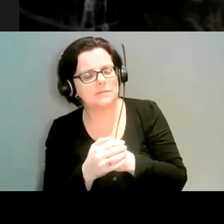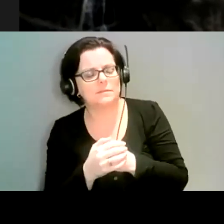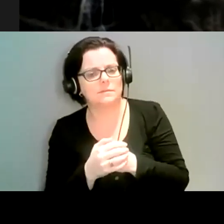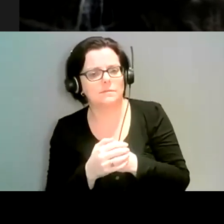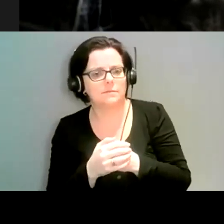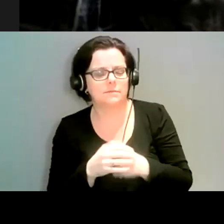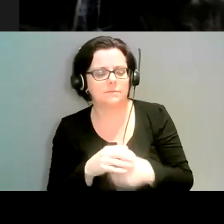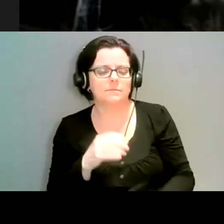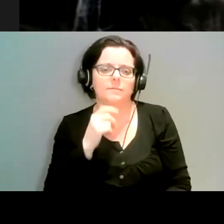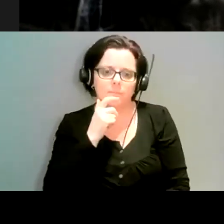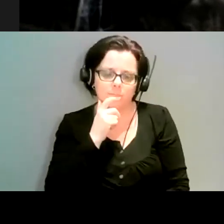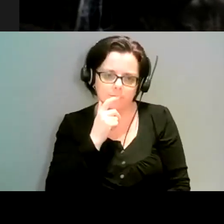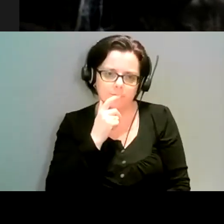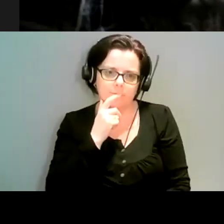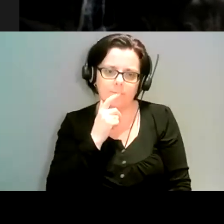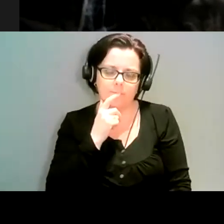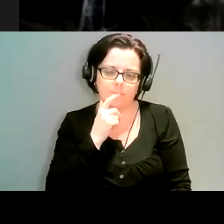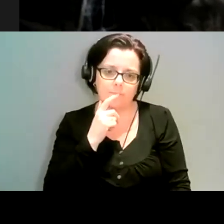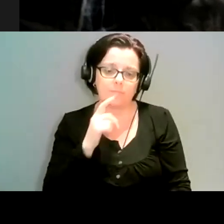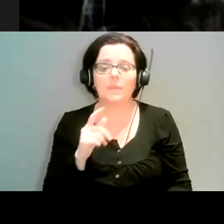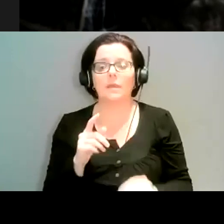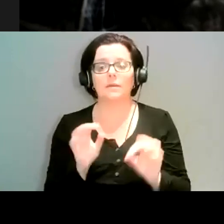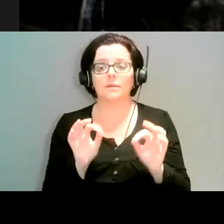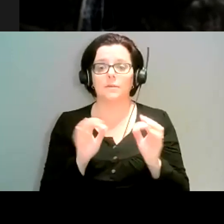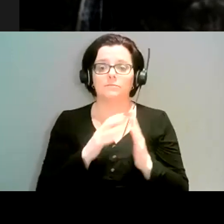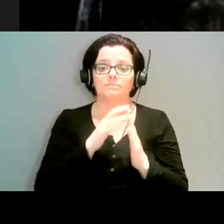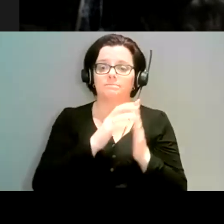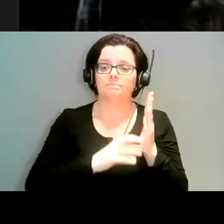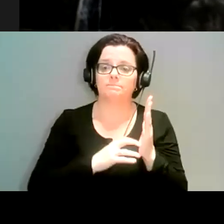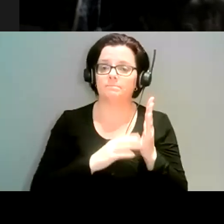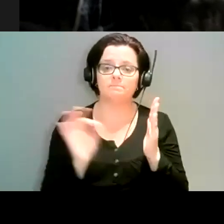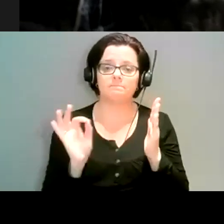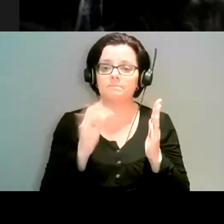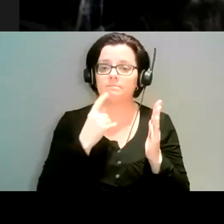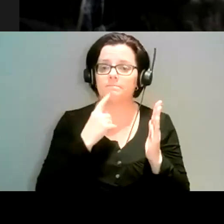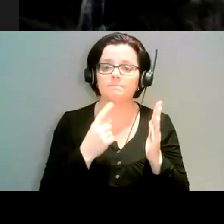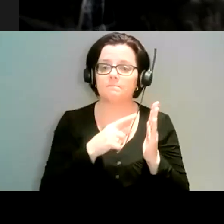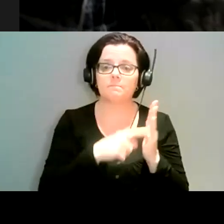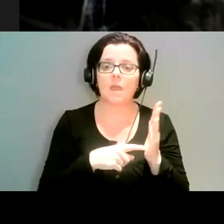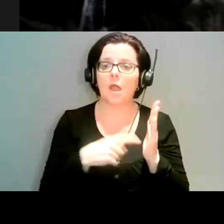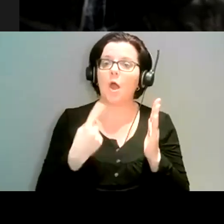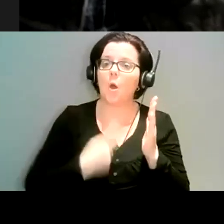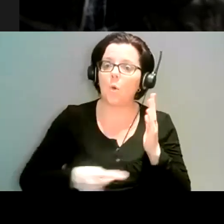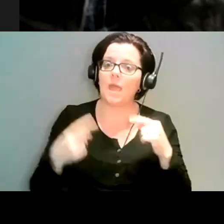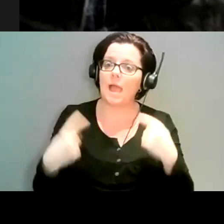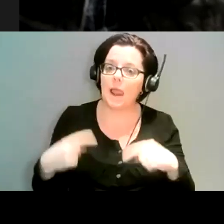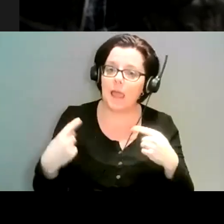there isn't anything to say that you can ask only like once a year or twice a year or whatever.